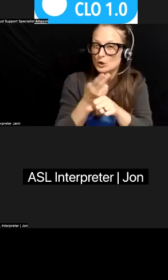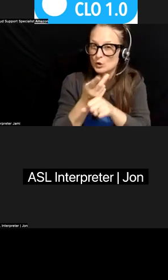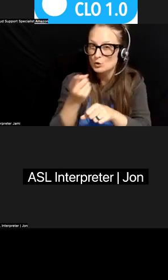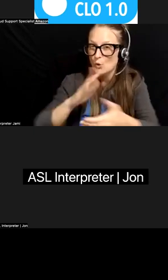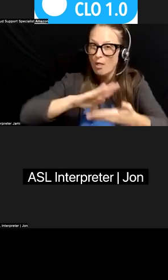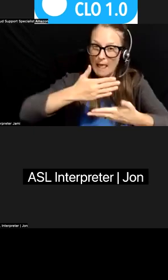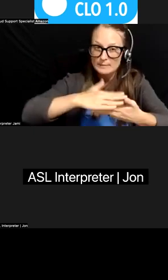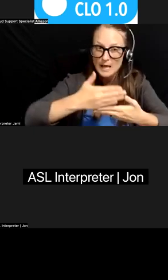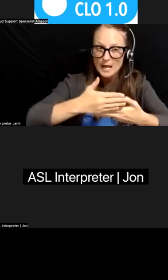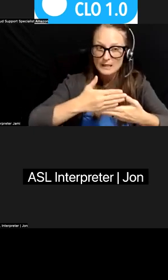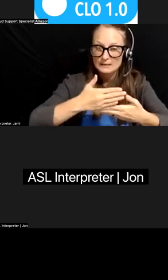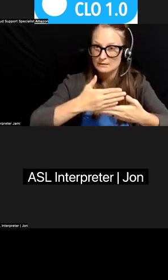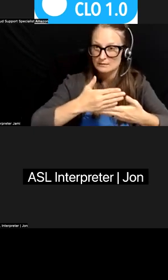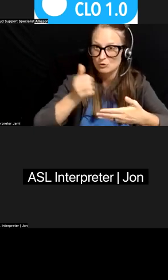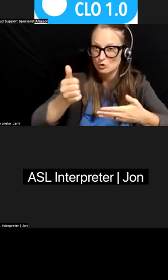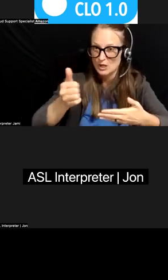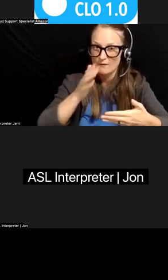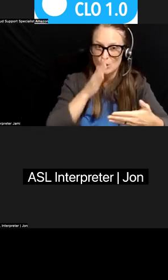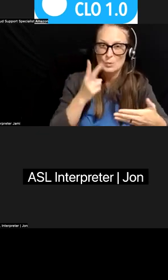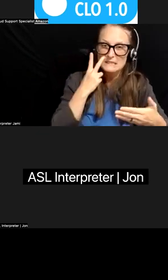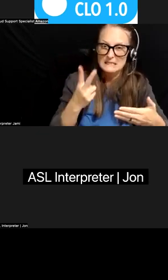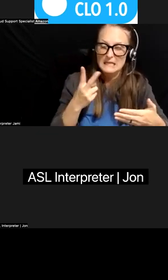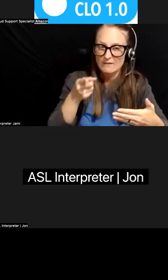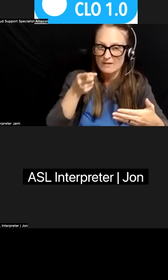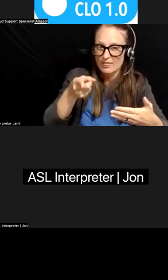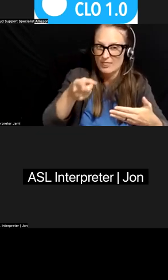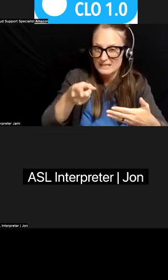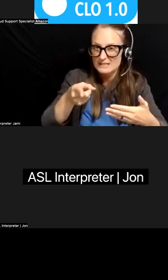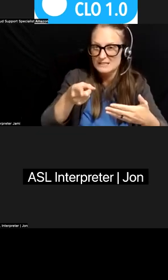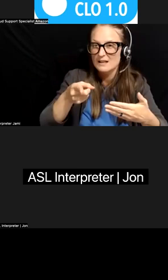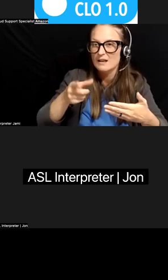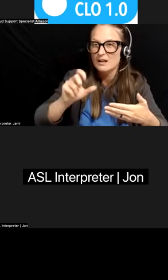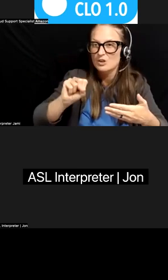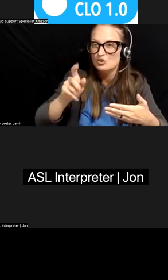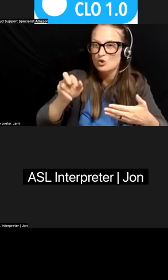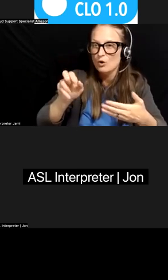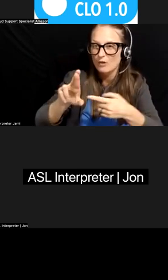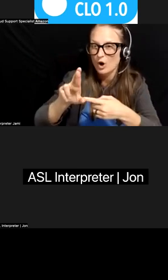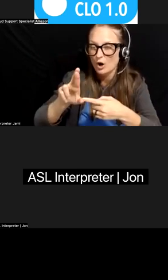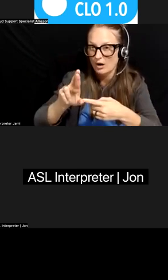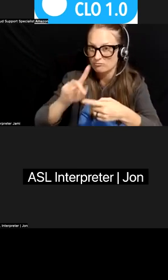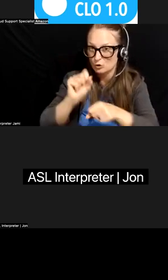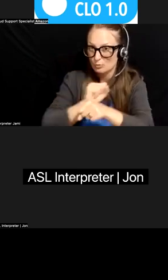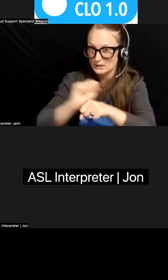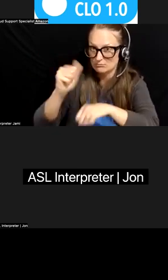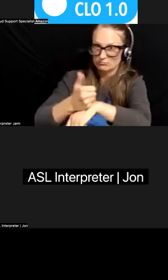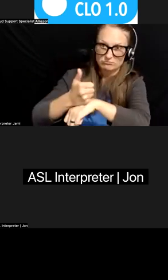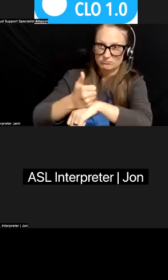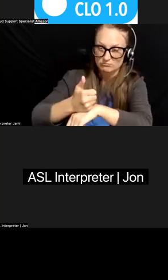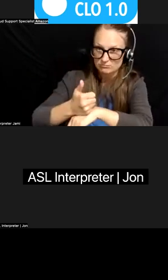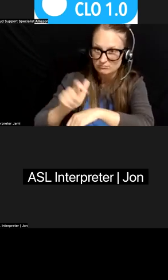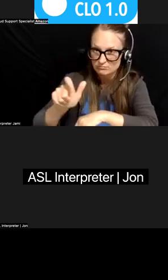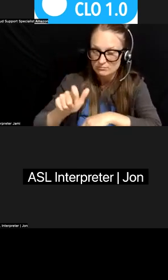this site is active. You're going to check to see if this server really got provisioned. So here it goes. Look